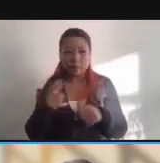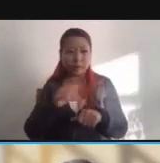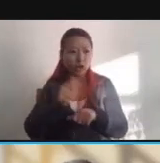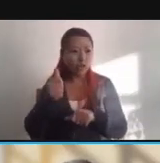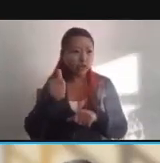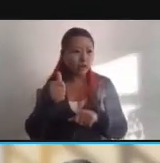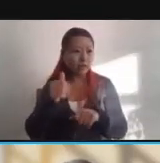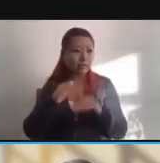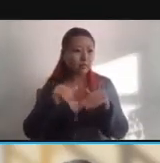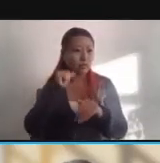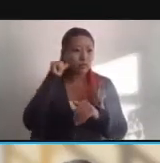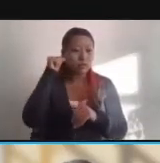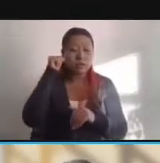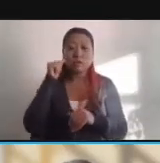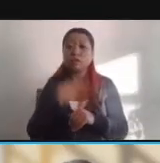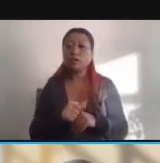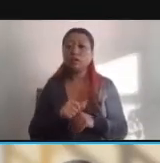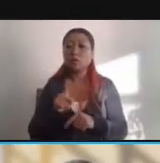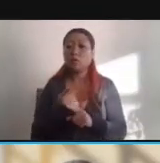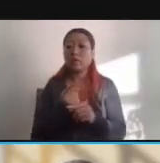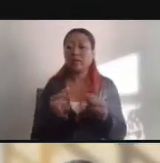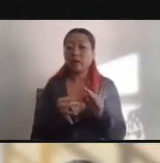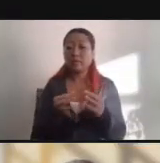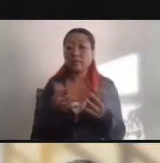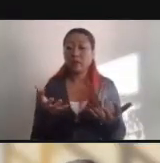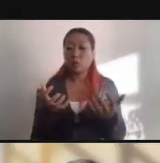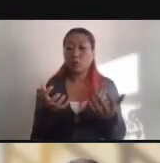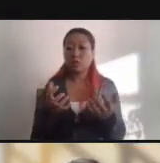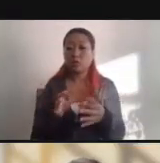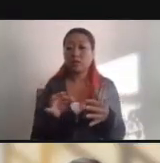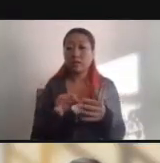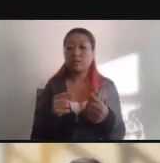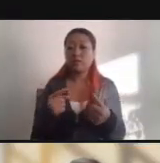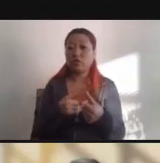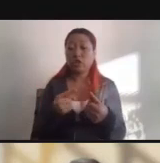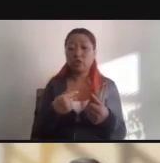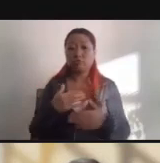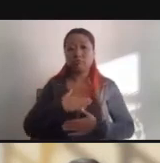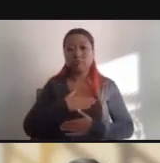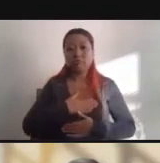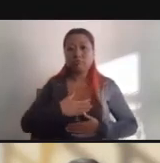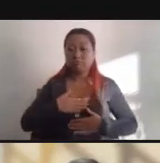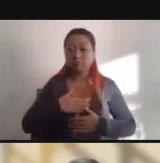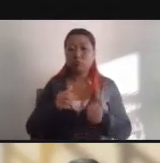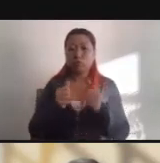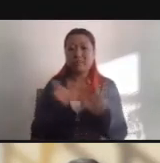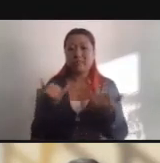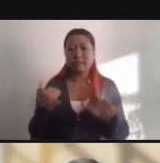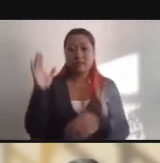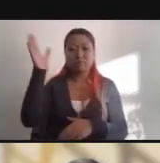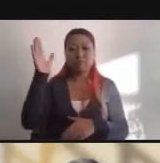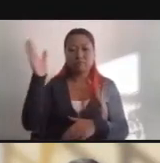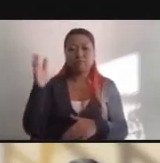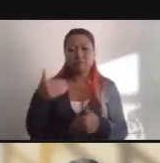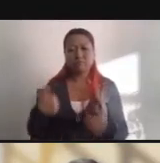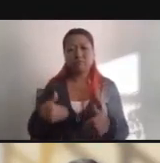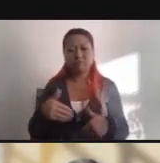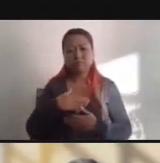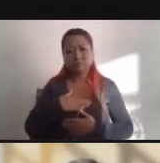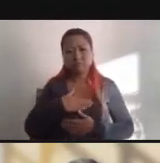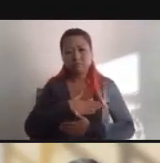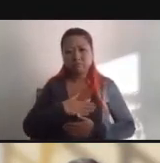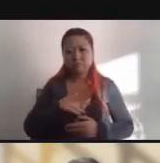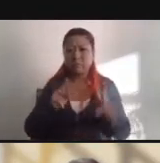yesterday? The only comments I really wanted to say was, first of all, I was so pleased with the presentations today. I appreciate so much that people were